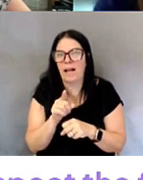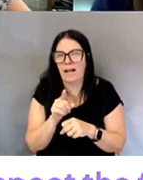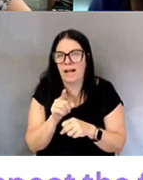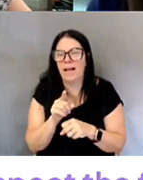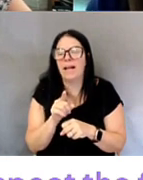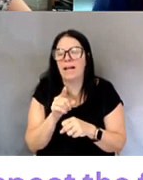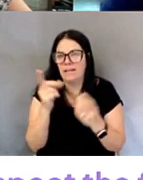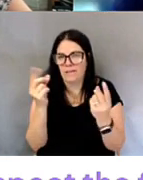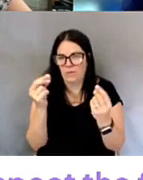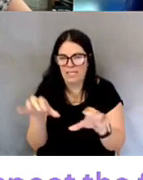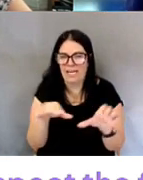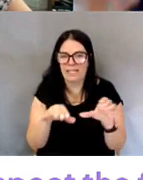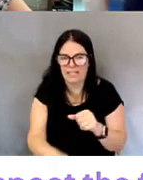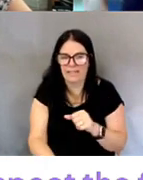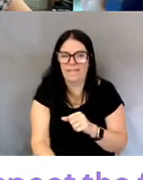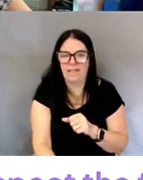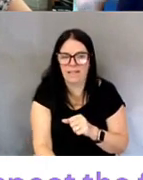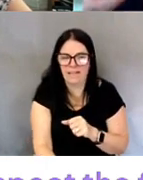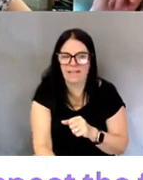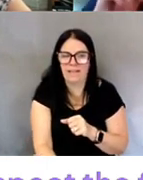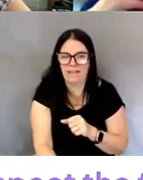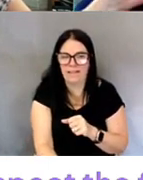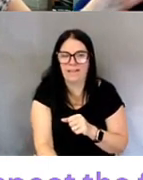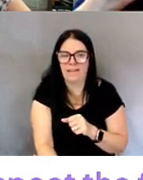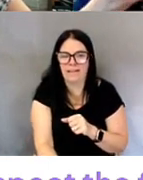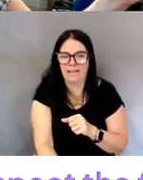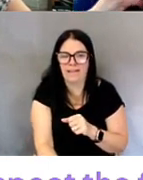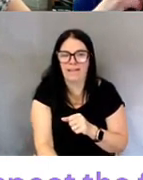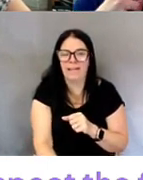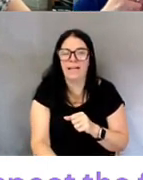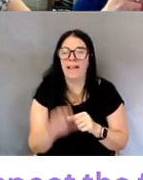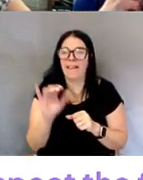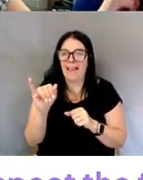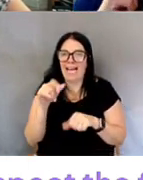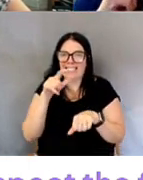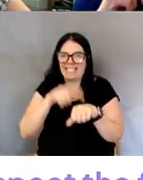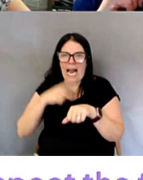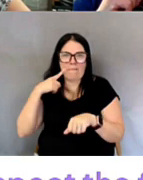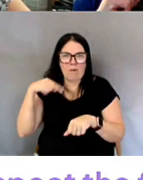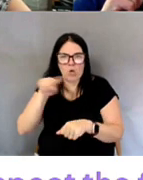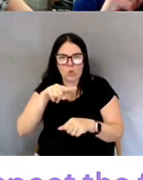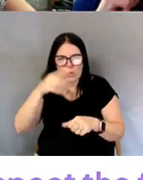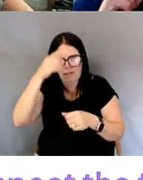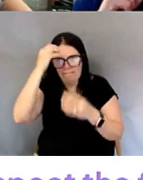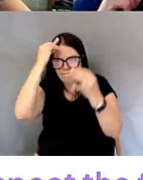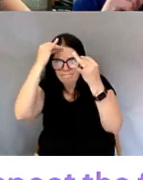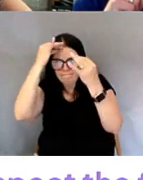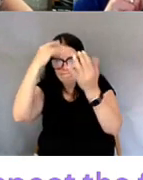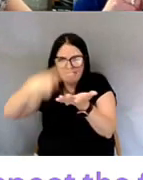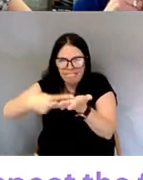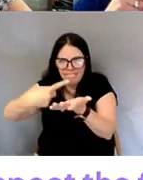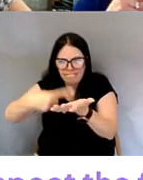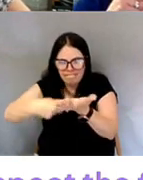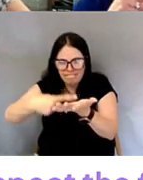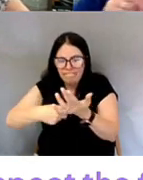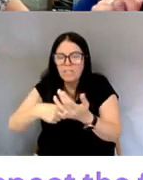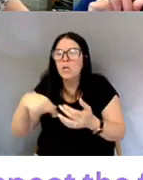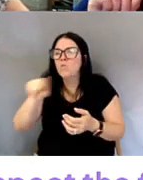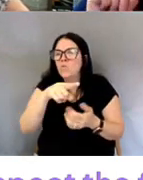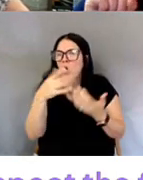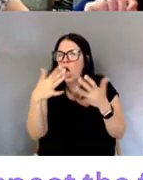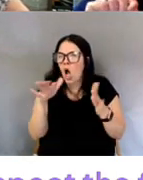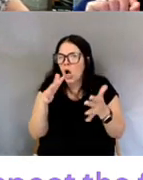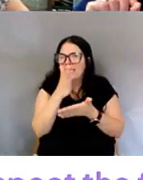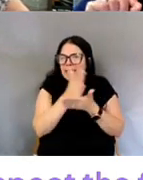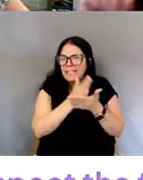what you're going to do. It's breakout brainstorming time for you all. You already started thinking about many of